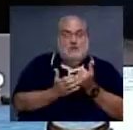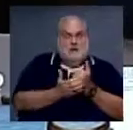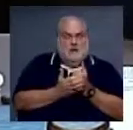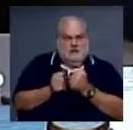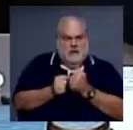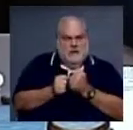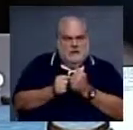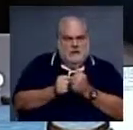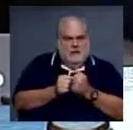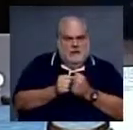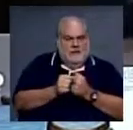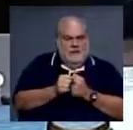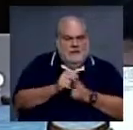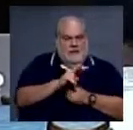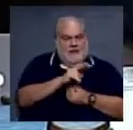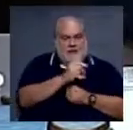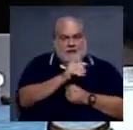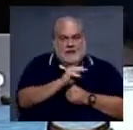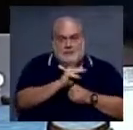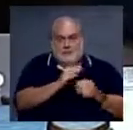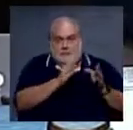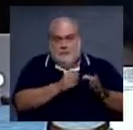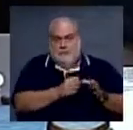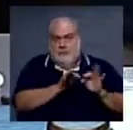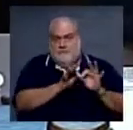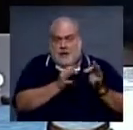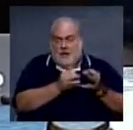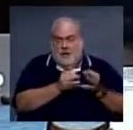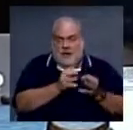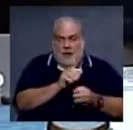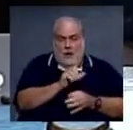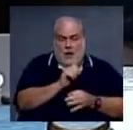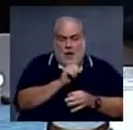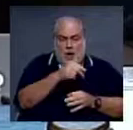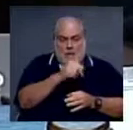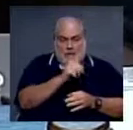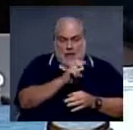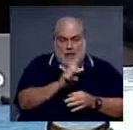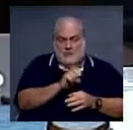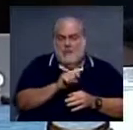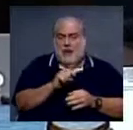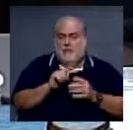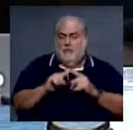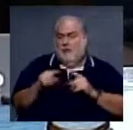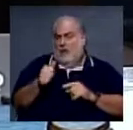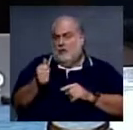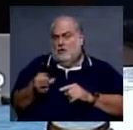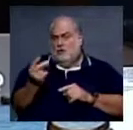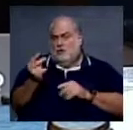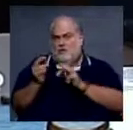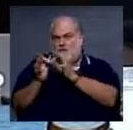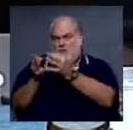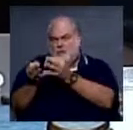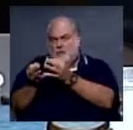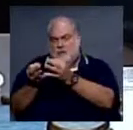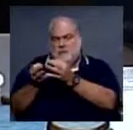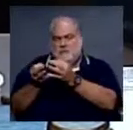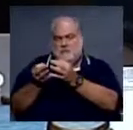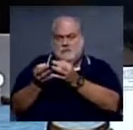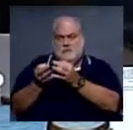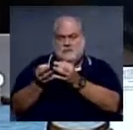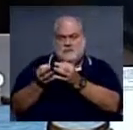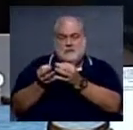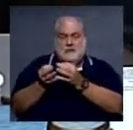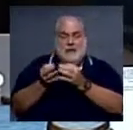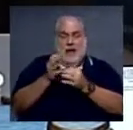of the families, the Lopez family and the other 2 victim families that we had over the weekend, but also for the families